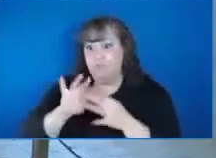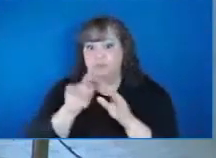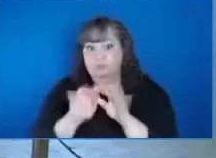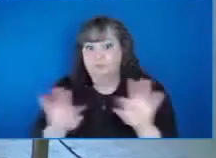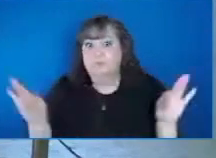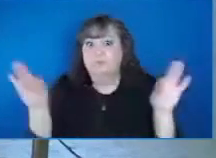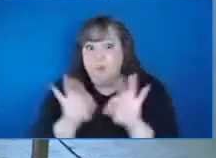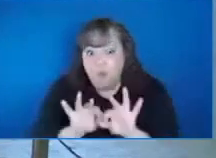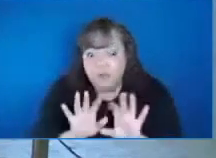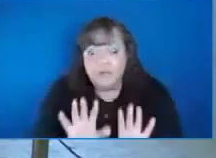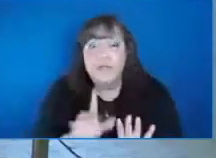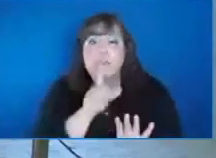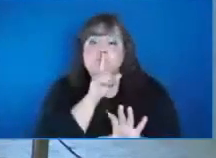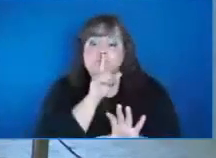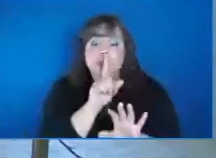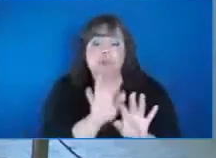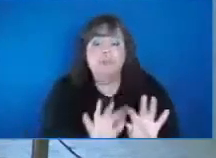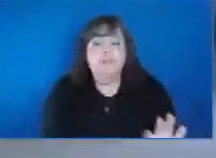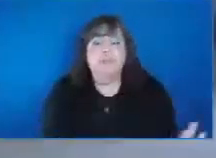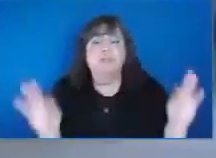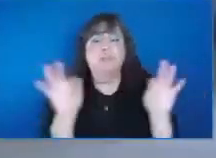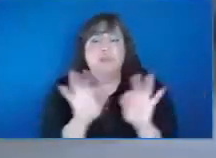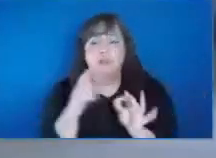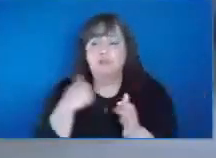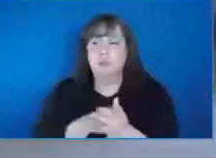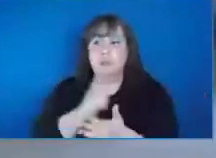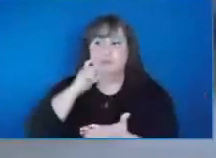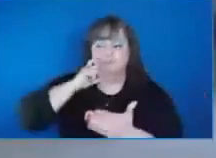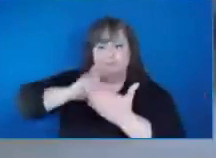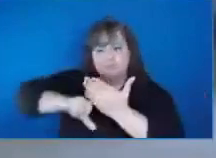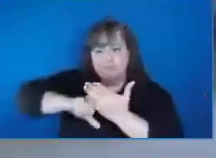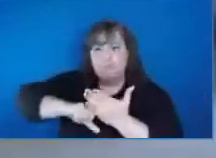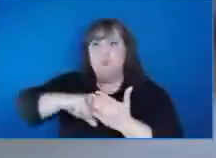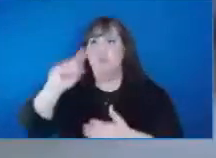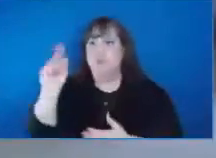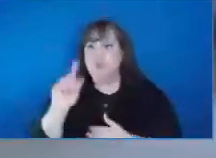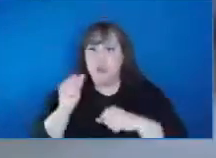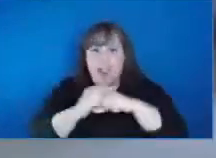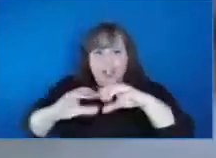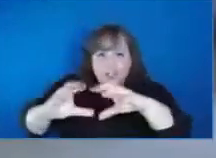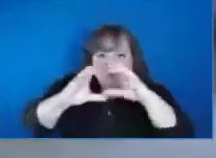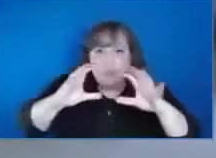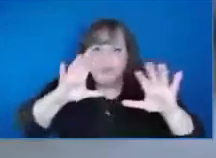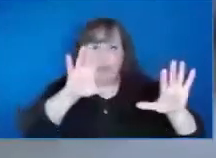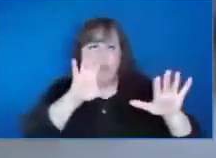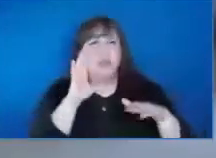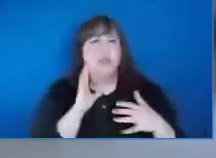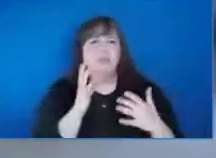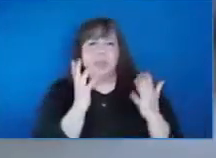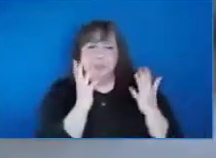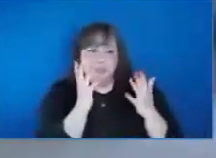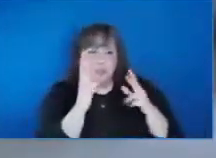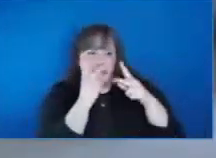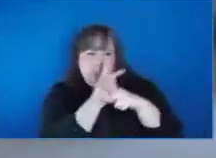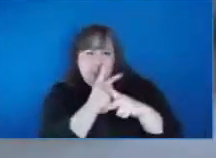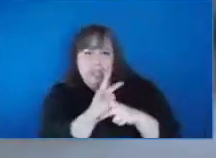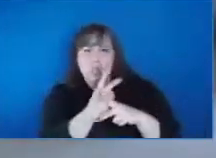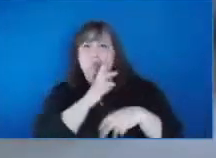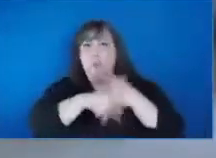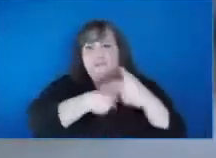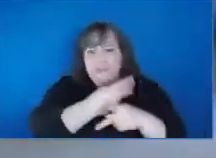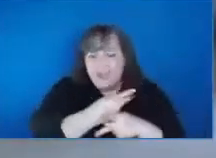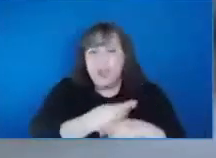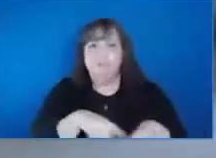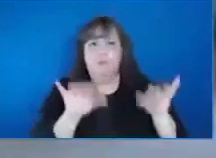we identify the asteroids and then characterize them so we know their orbits. And so right now we have